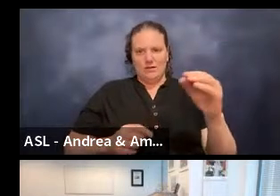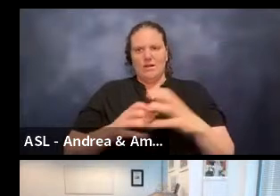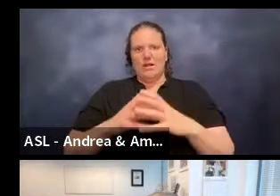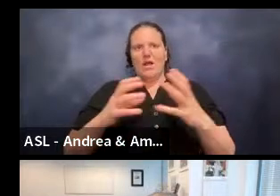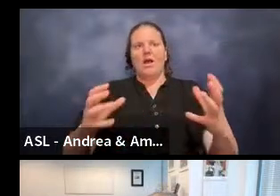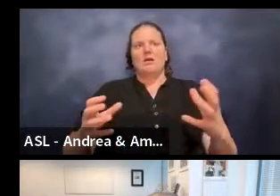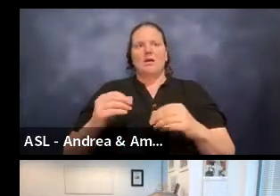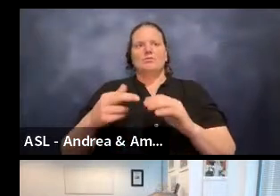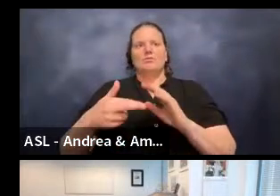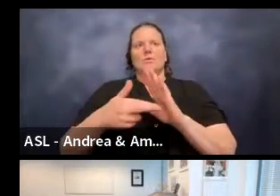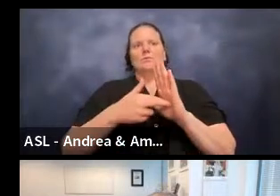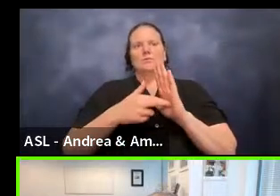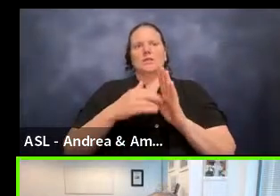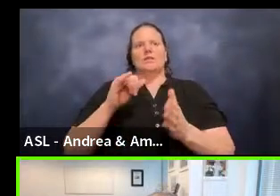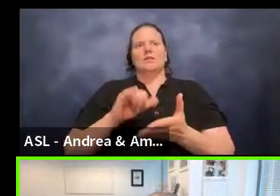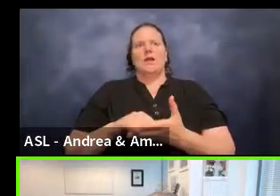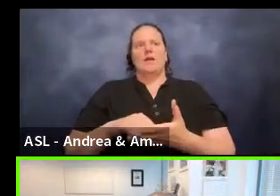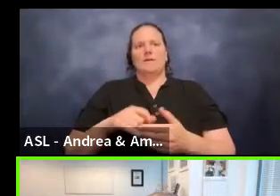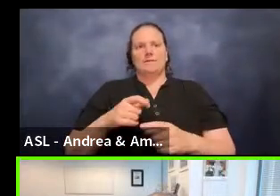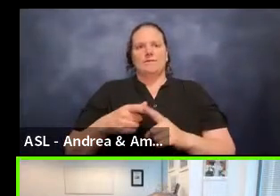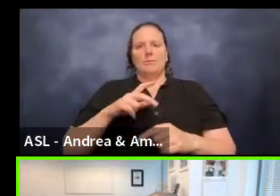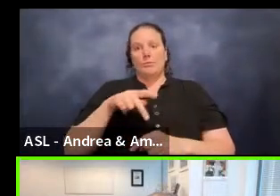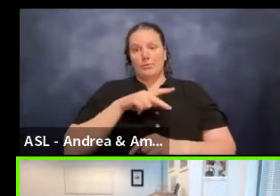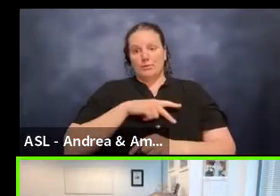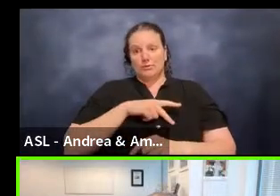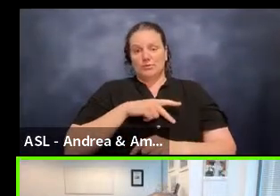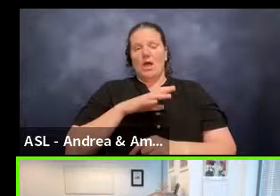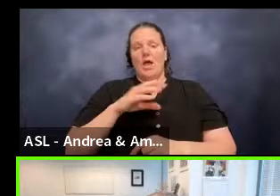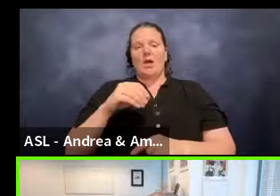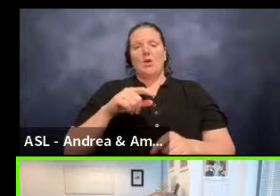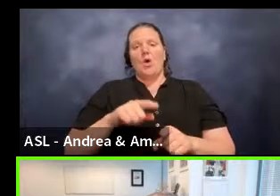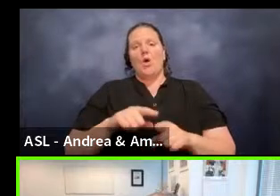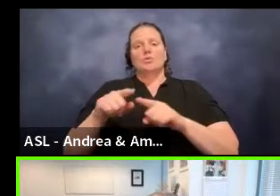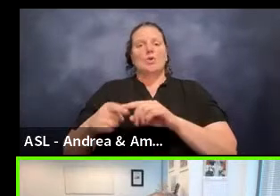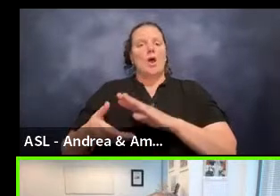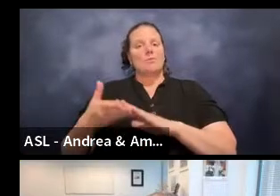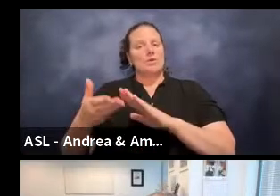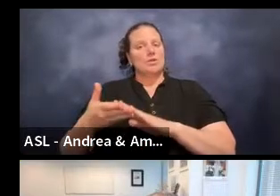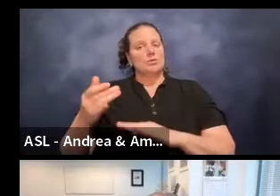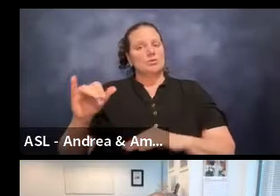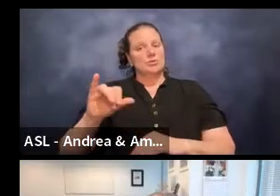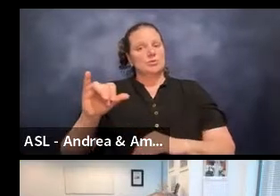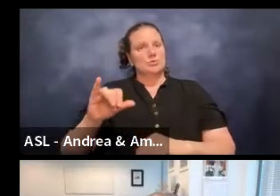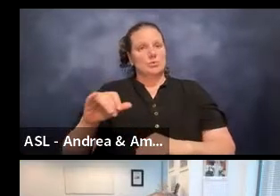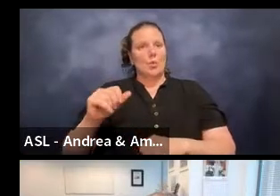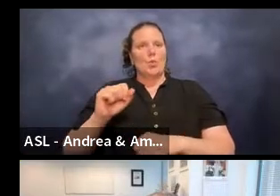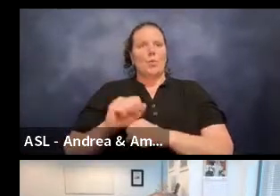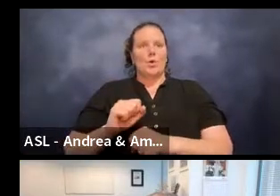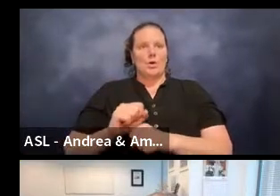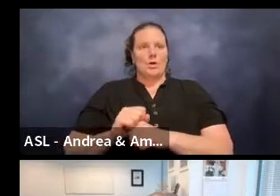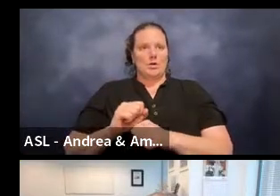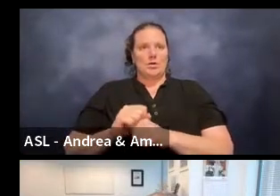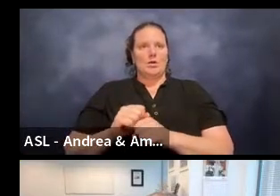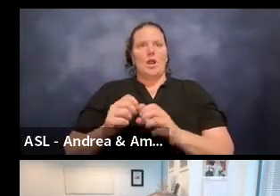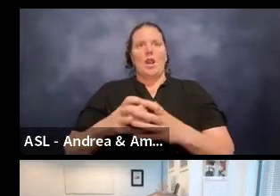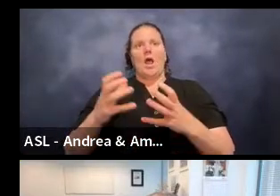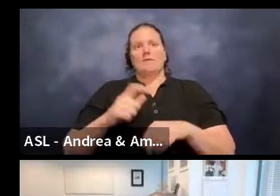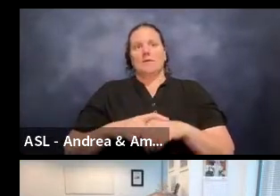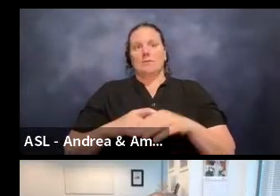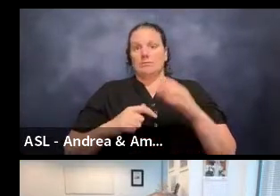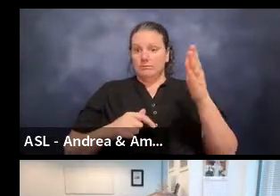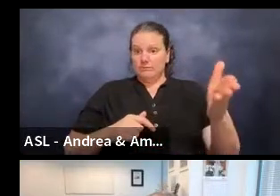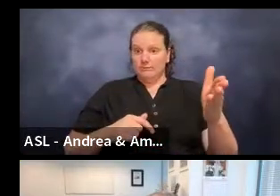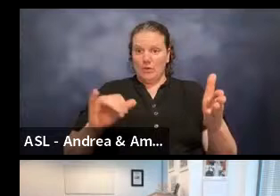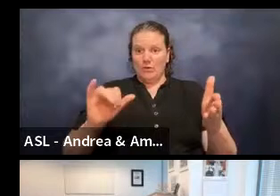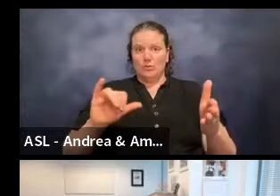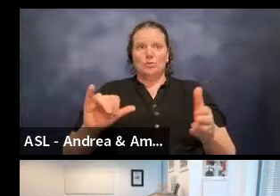just representing that from the personal side, but also on the operational side for work, spending a lot of time over there. We